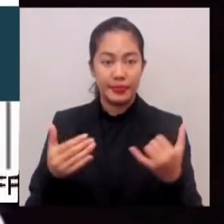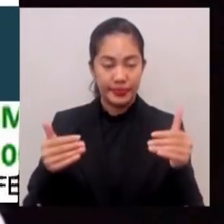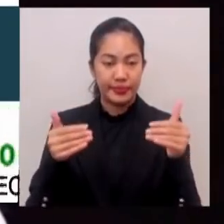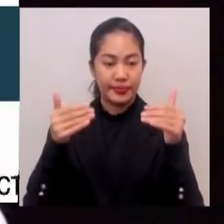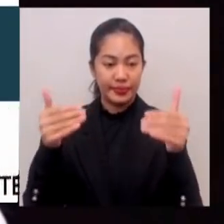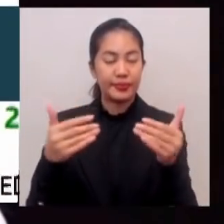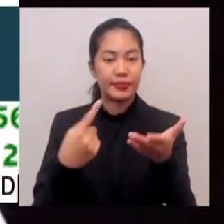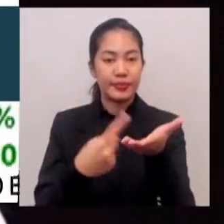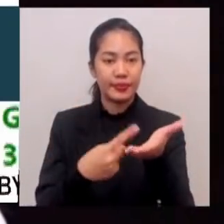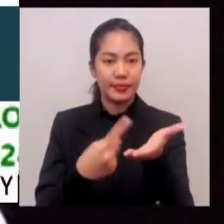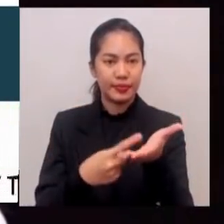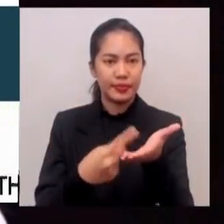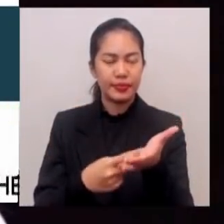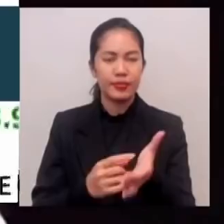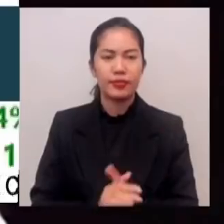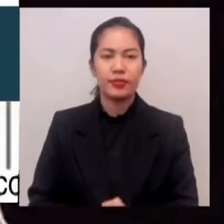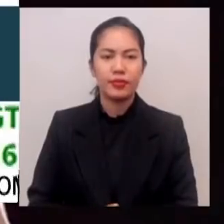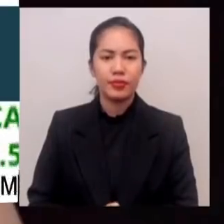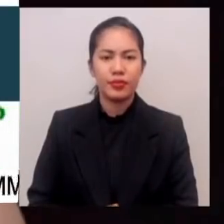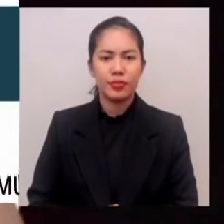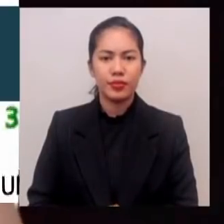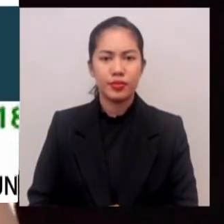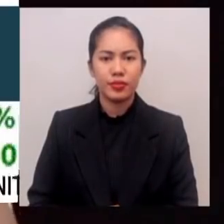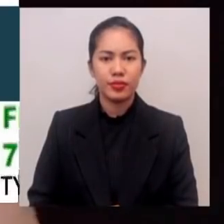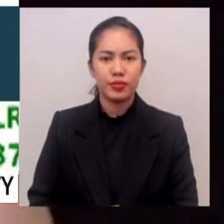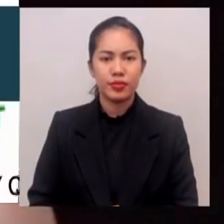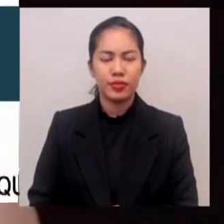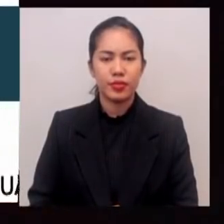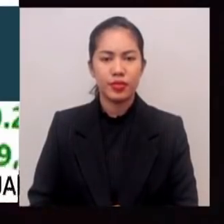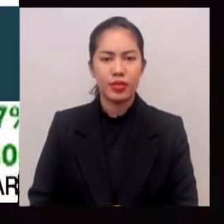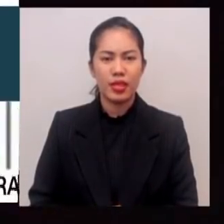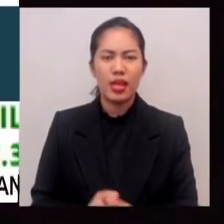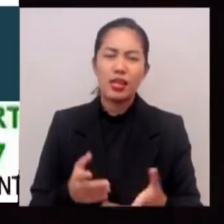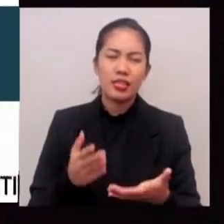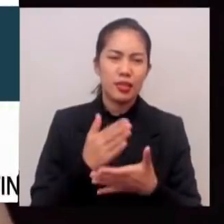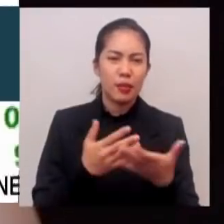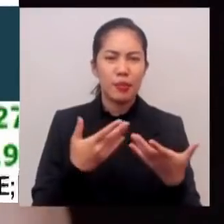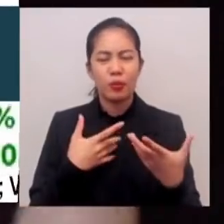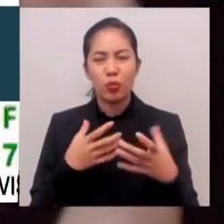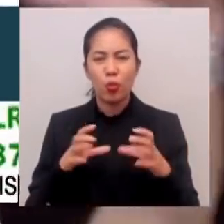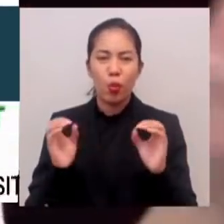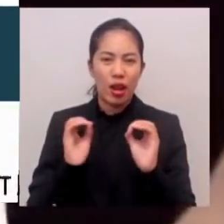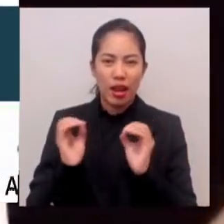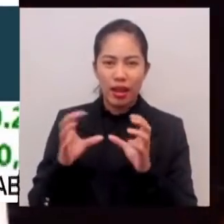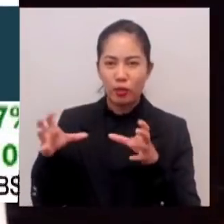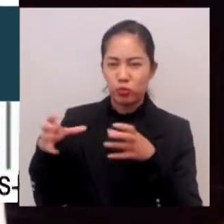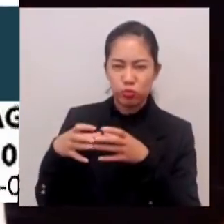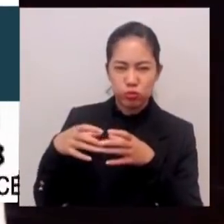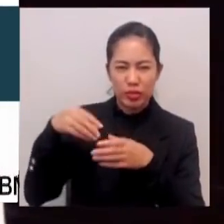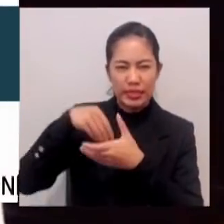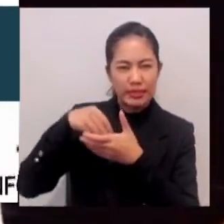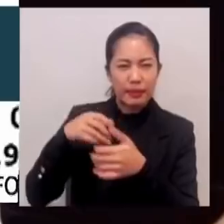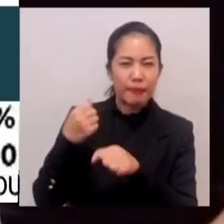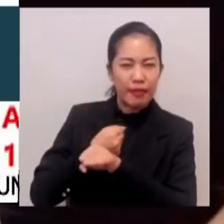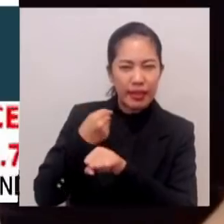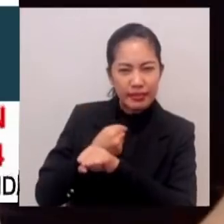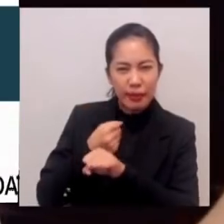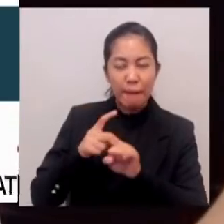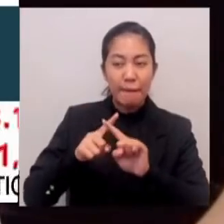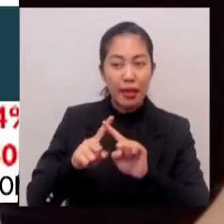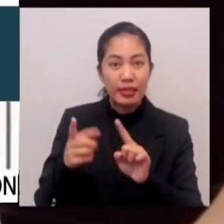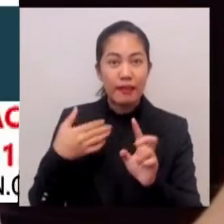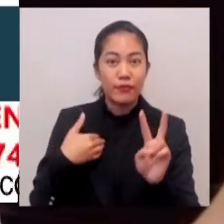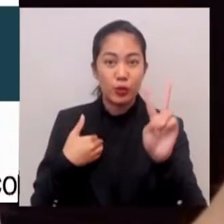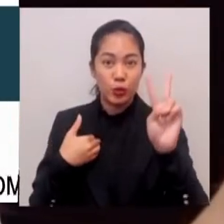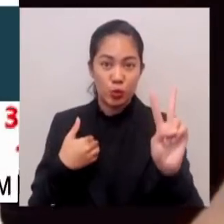discussion. It's not infighting. There is no squabble. But you have two key allies